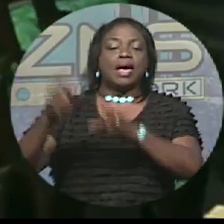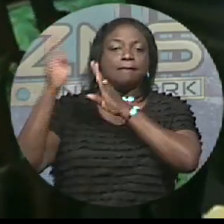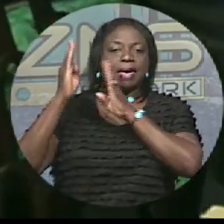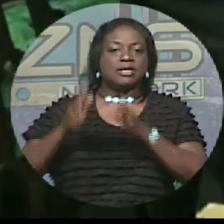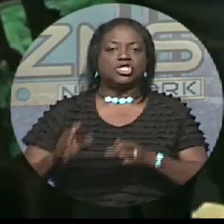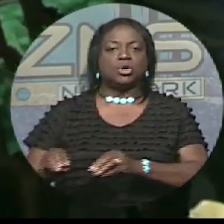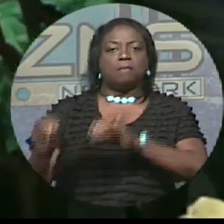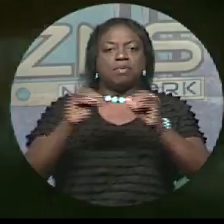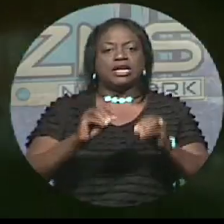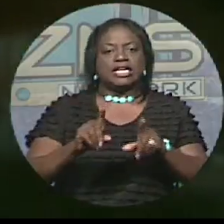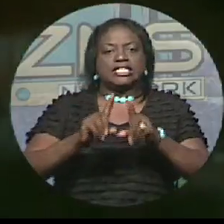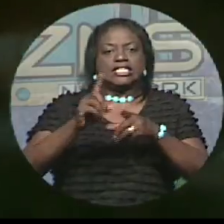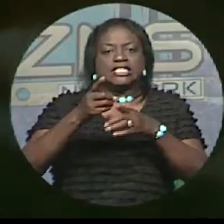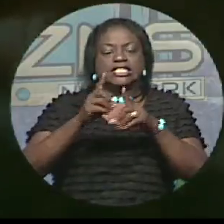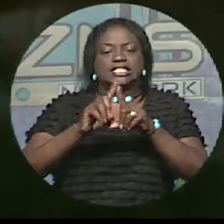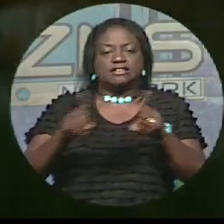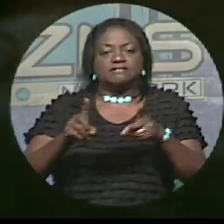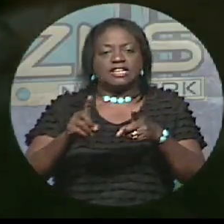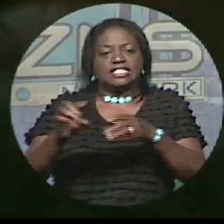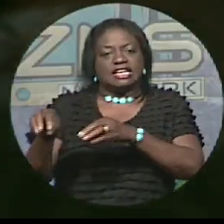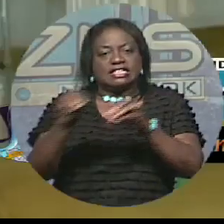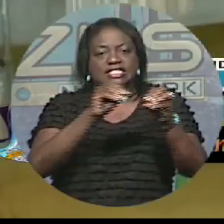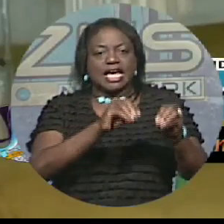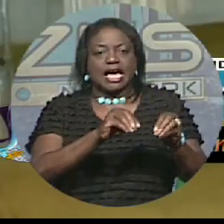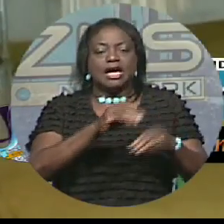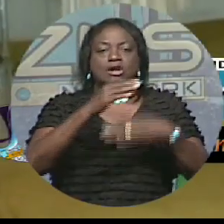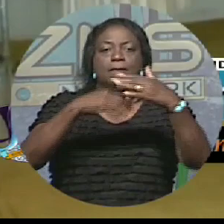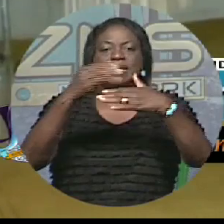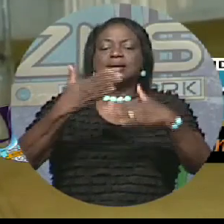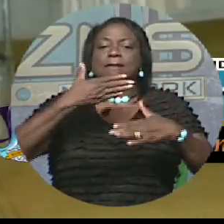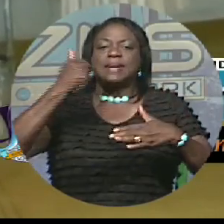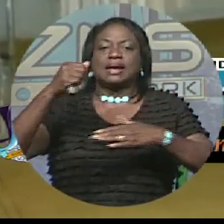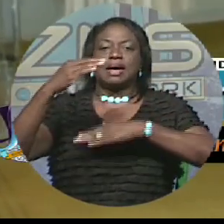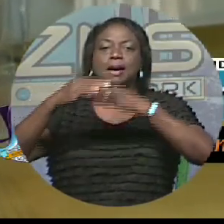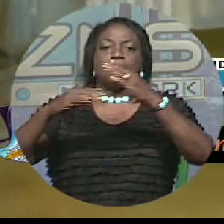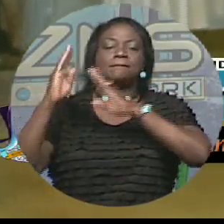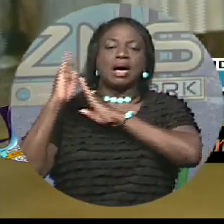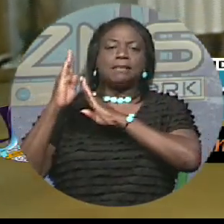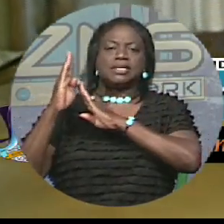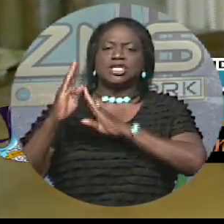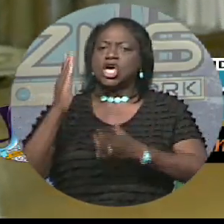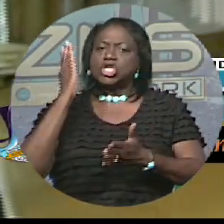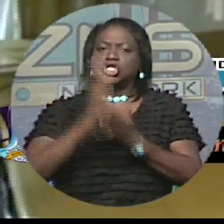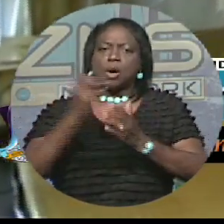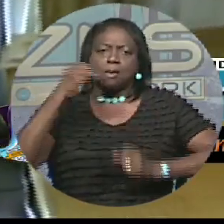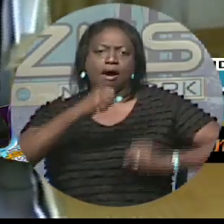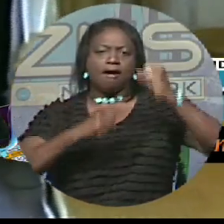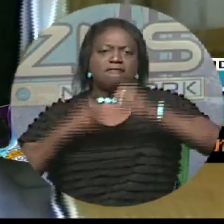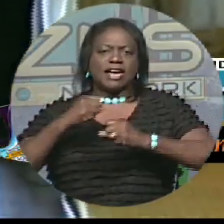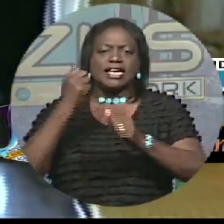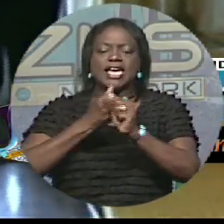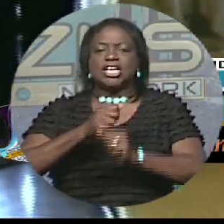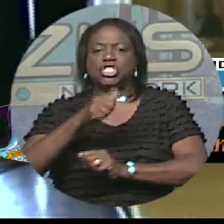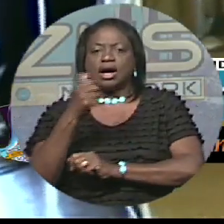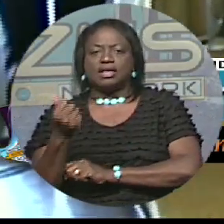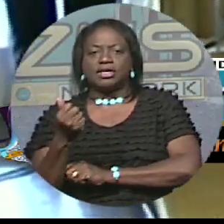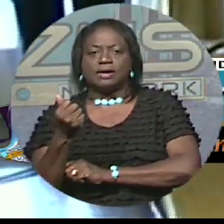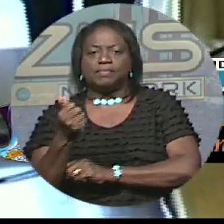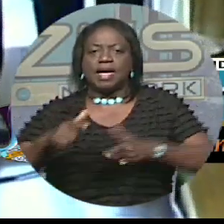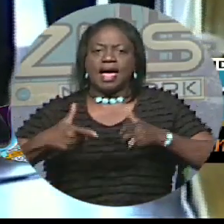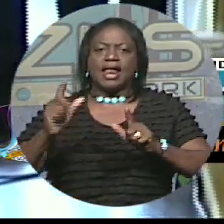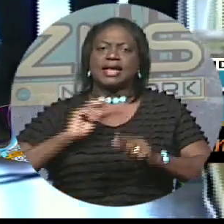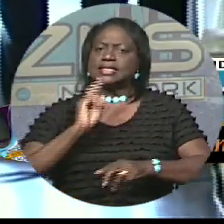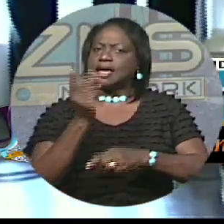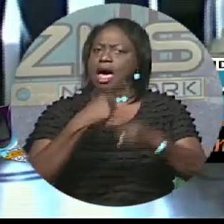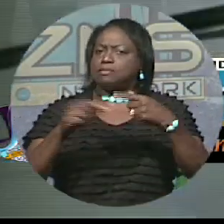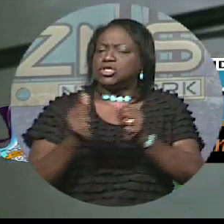differences aside to build a better Bahamas. Let us stop fighting each other. Instead, let us